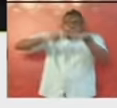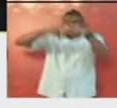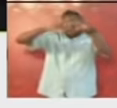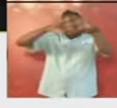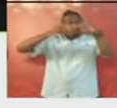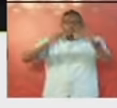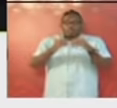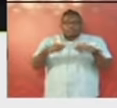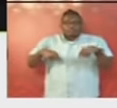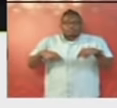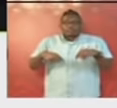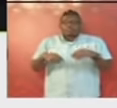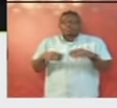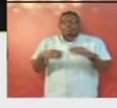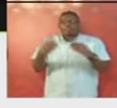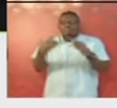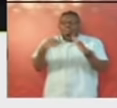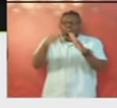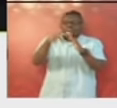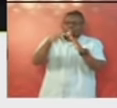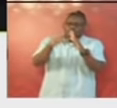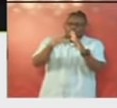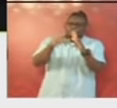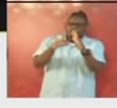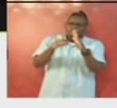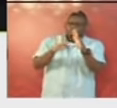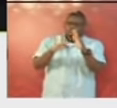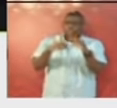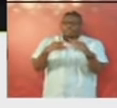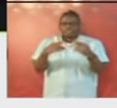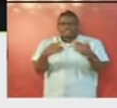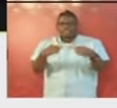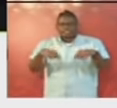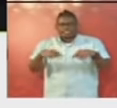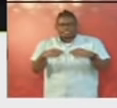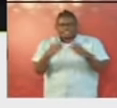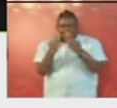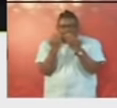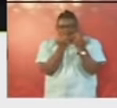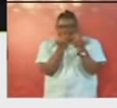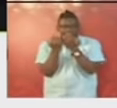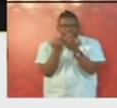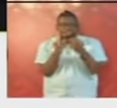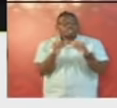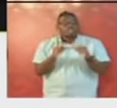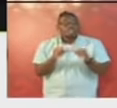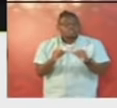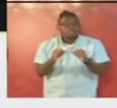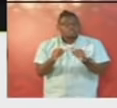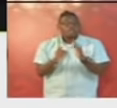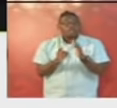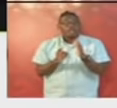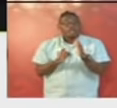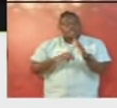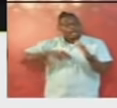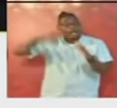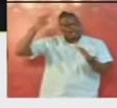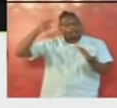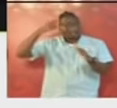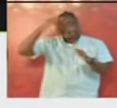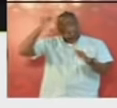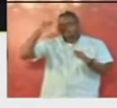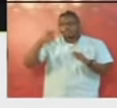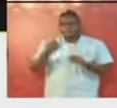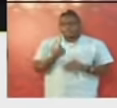subsequently, average anxiety scores have remained elevated, and loneliness was significantly